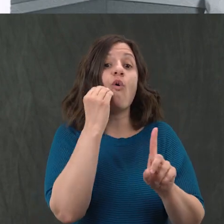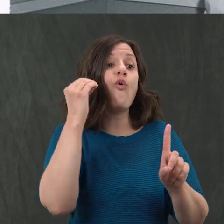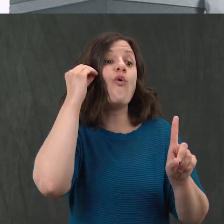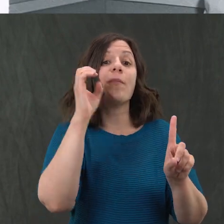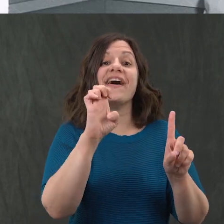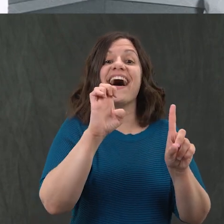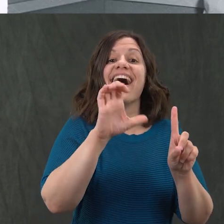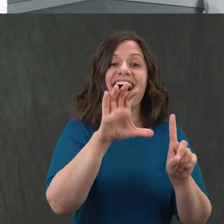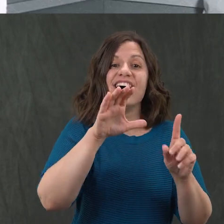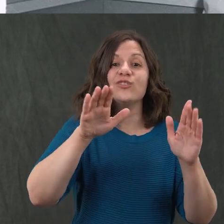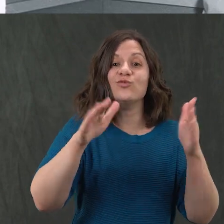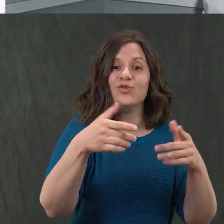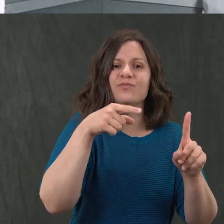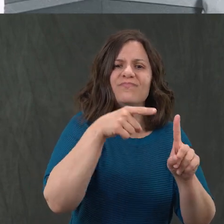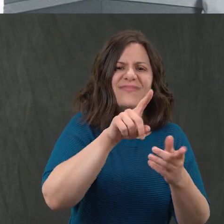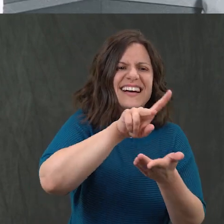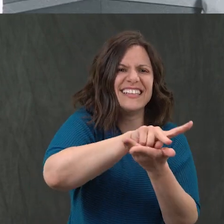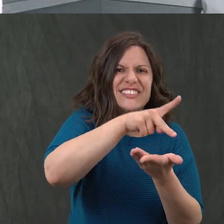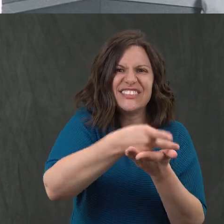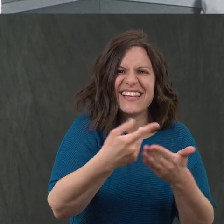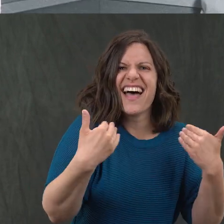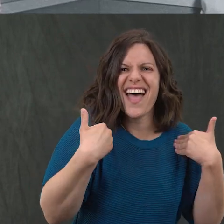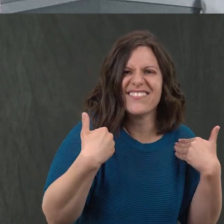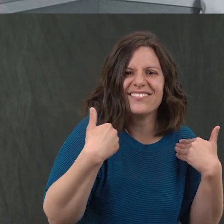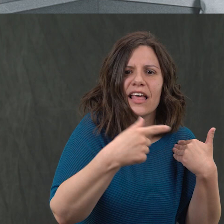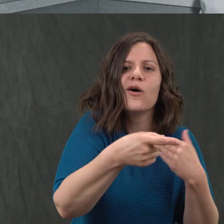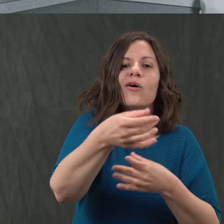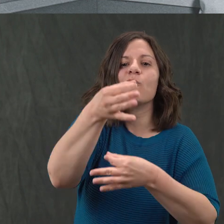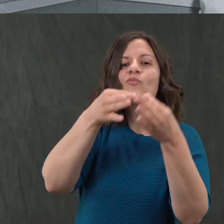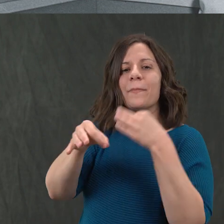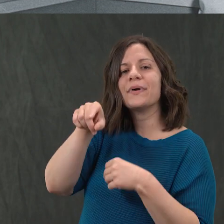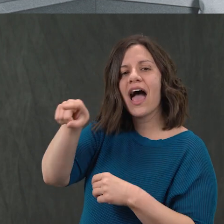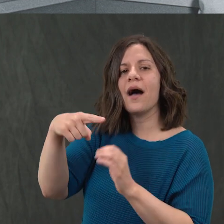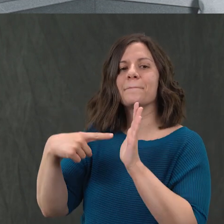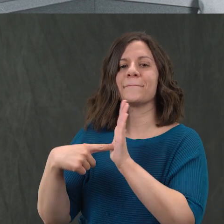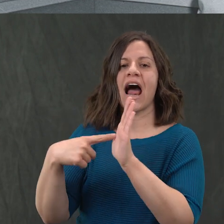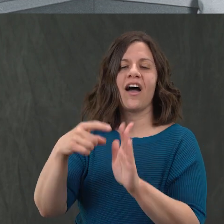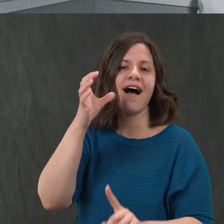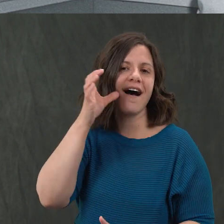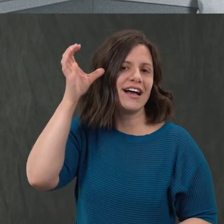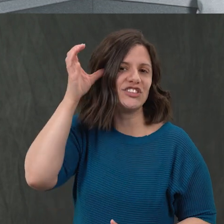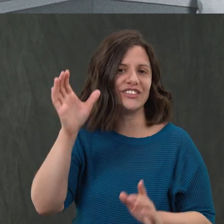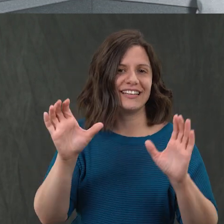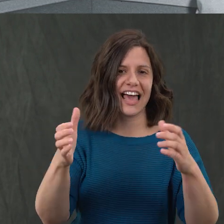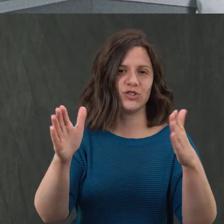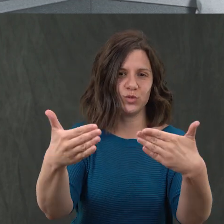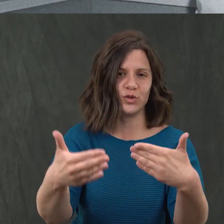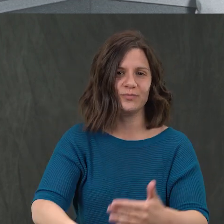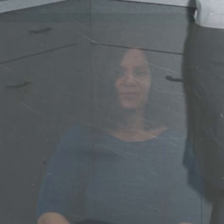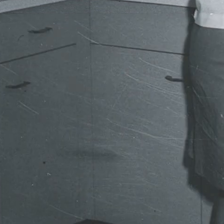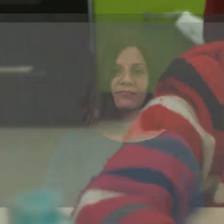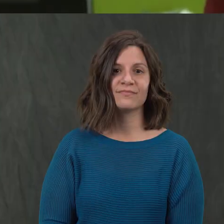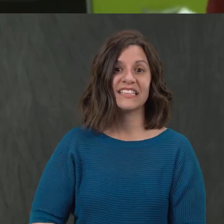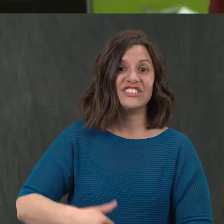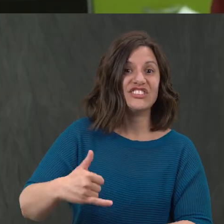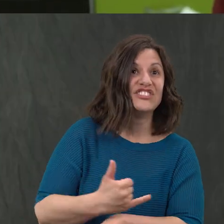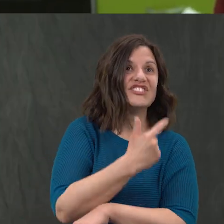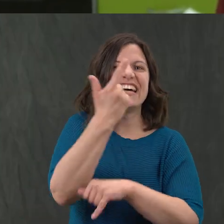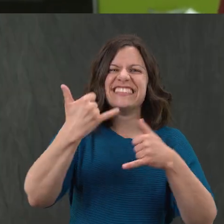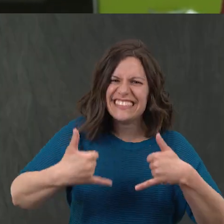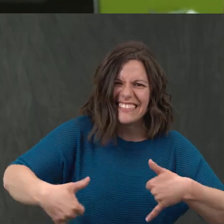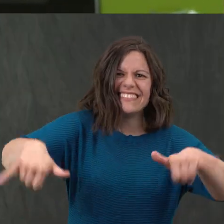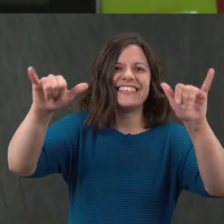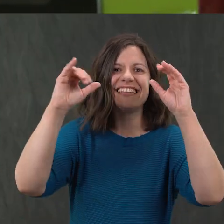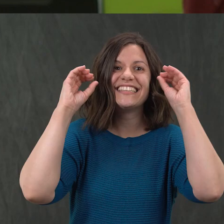A new home economics room with a kitchen replaced the model cottage classroom. A student washes his hands while a teacher smiles. Independent